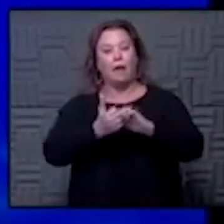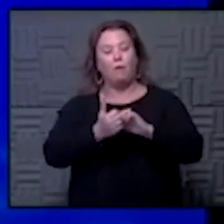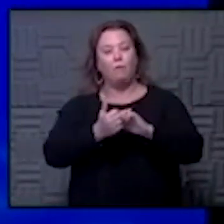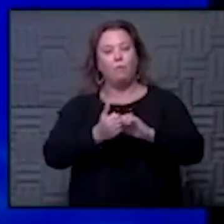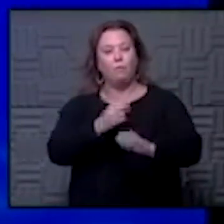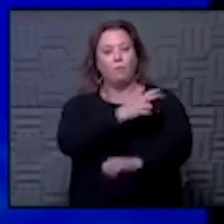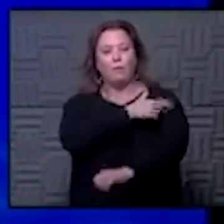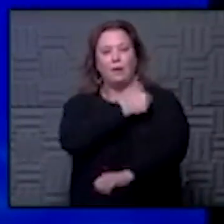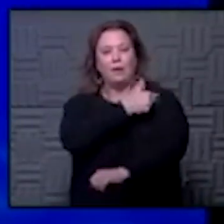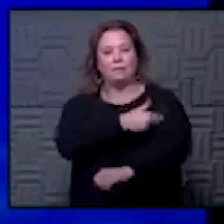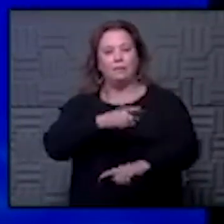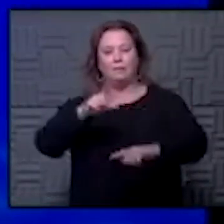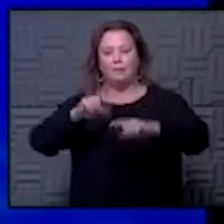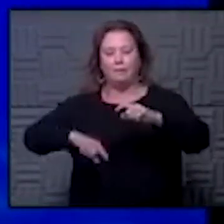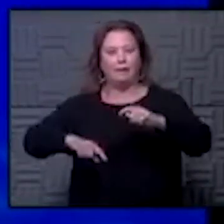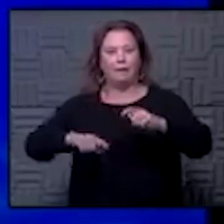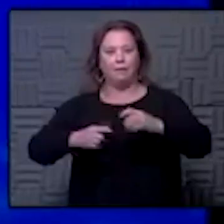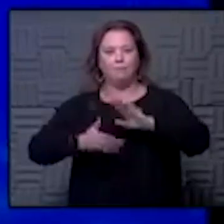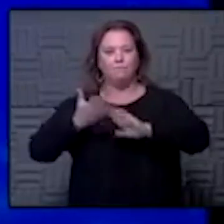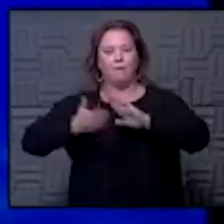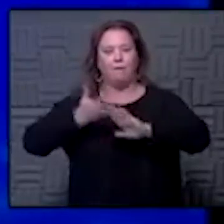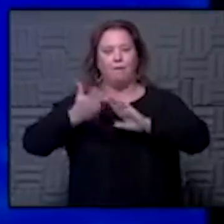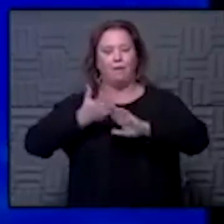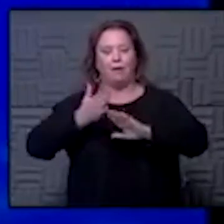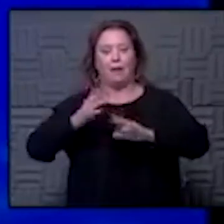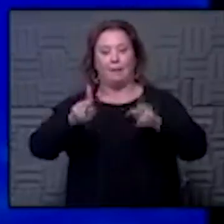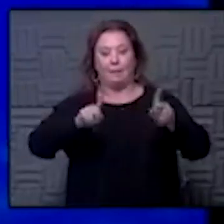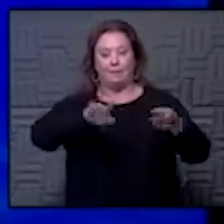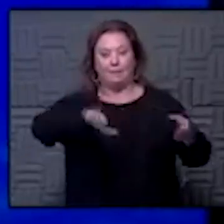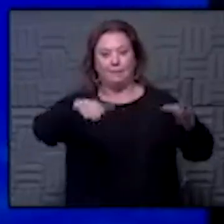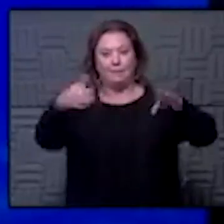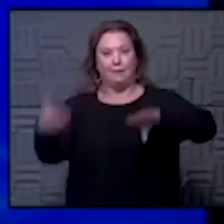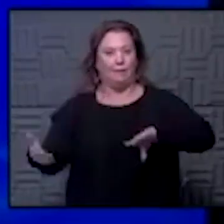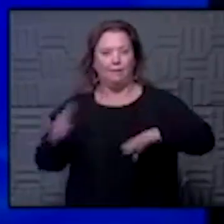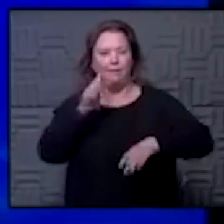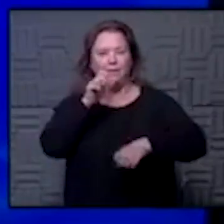take care of people and people die. That doesn't work. Mark?